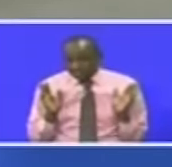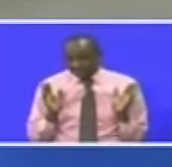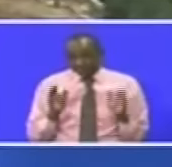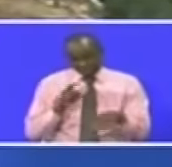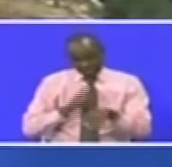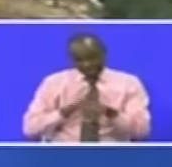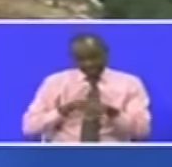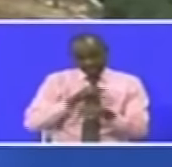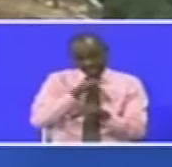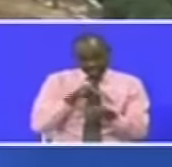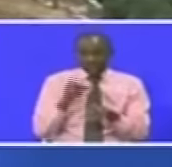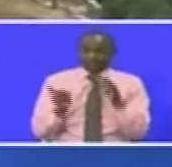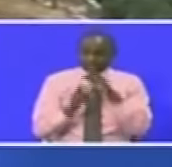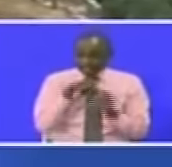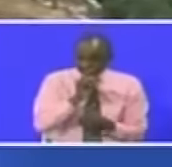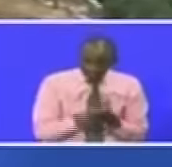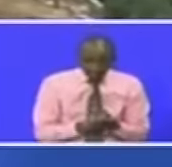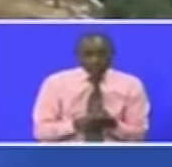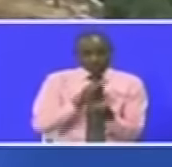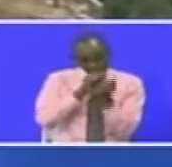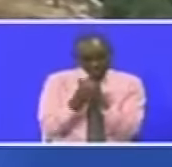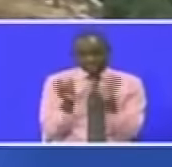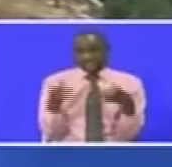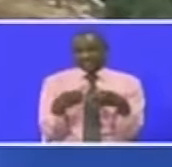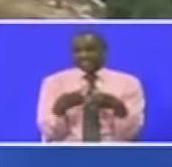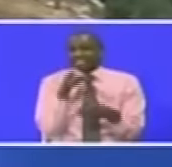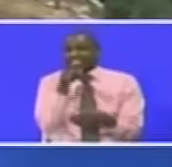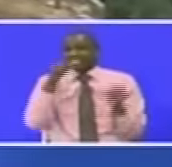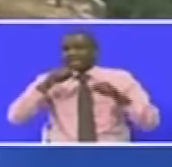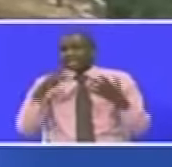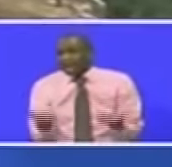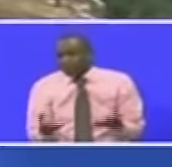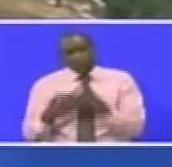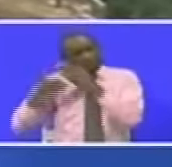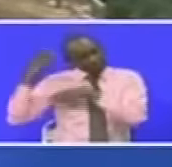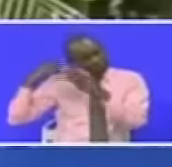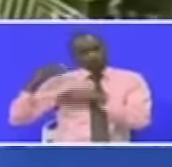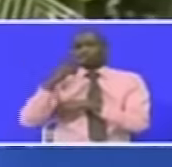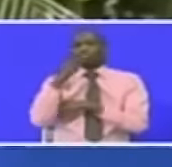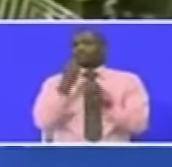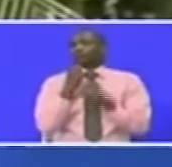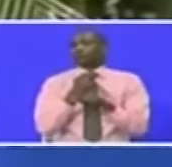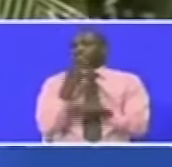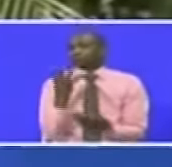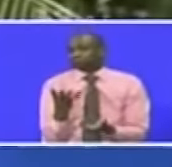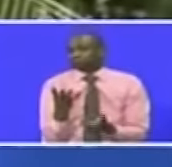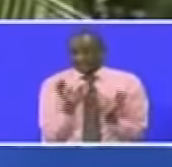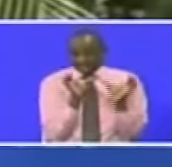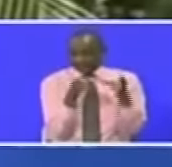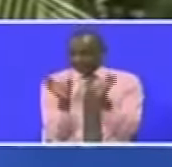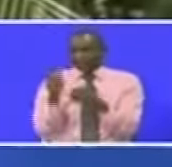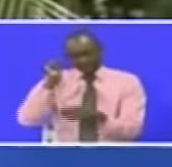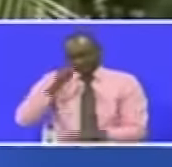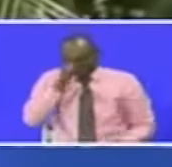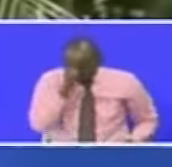national, by the ministry to change the classification. This had been agreed upon way back in 2014. That classification should be